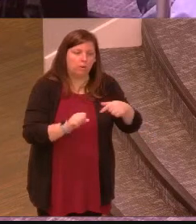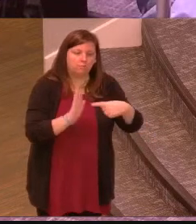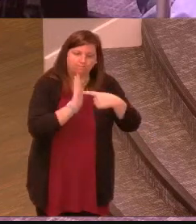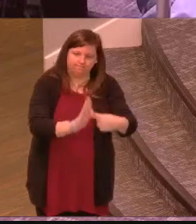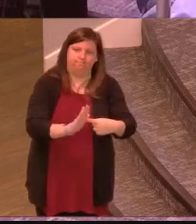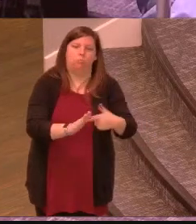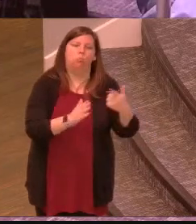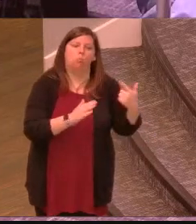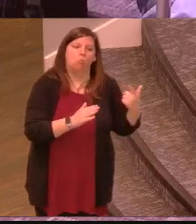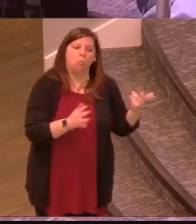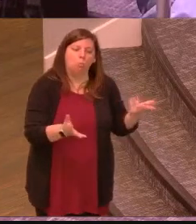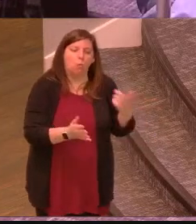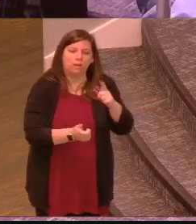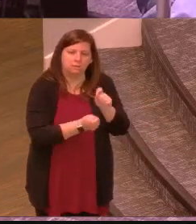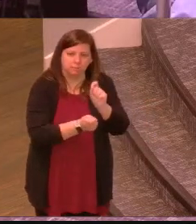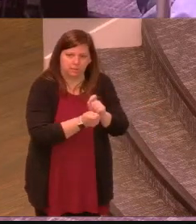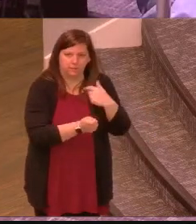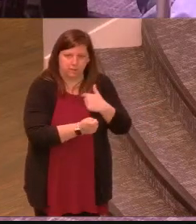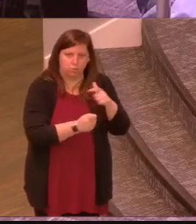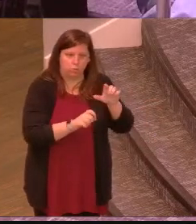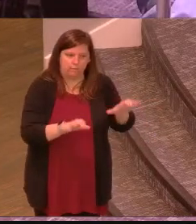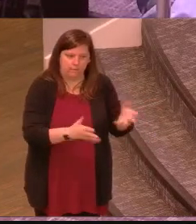yes.